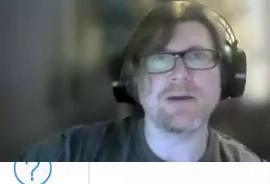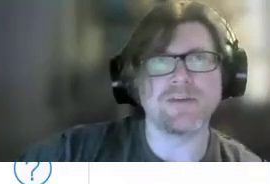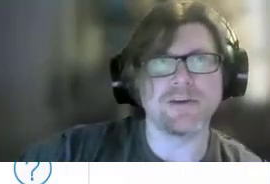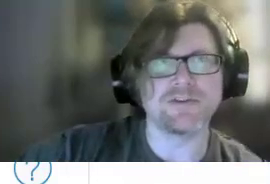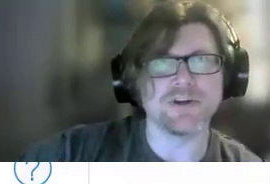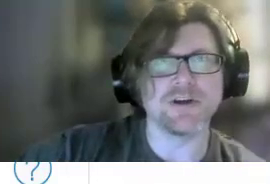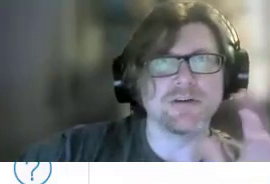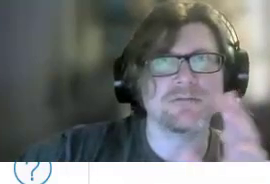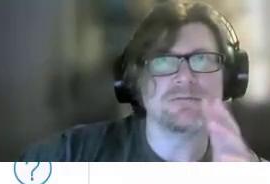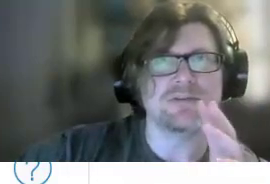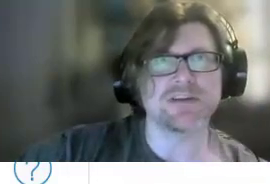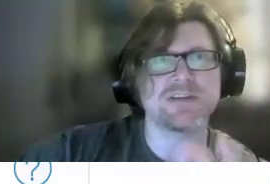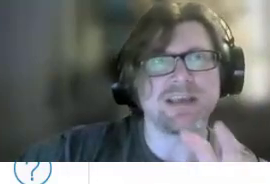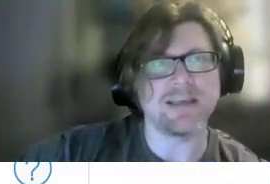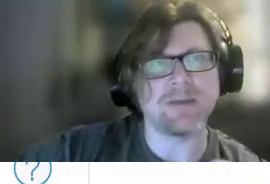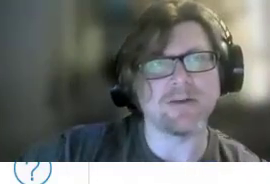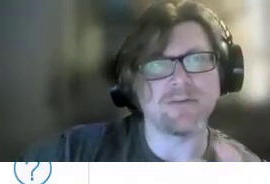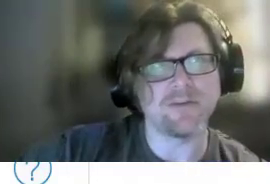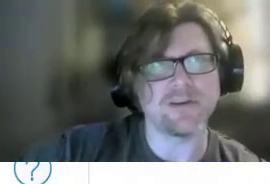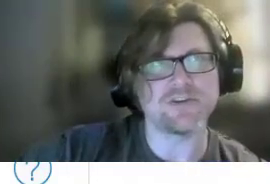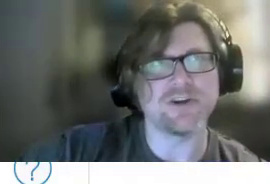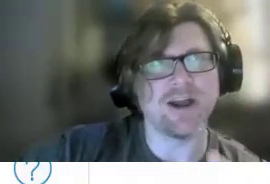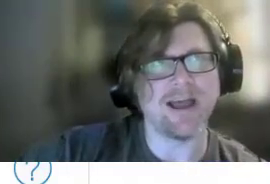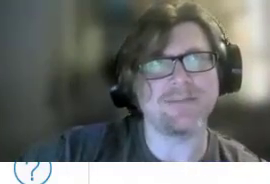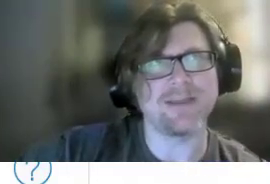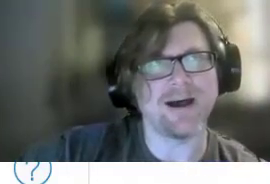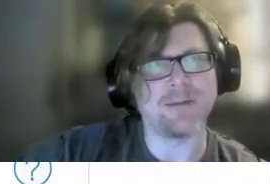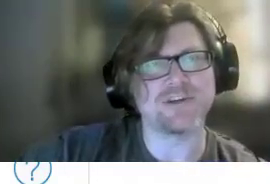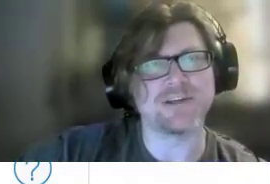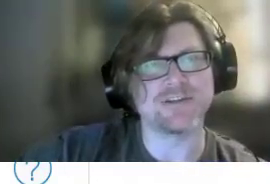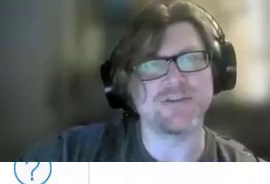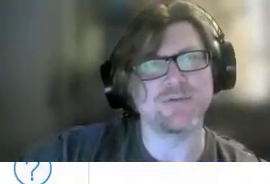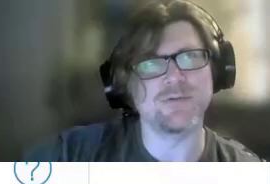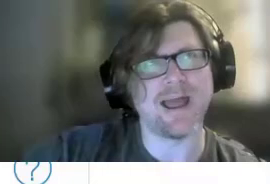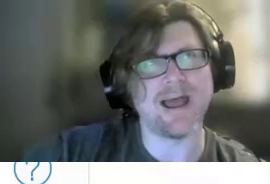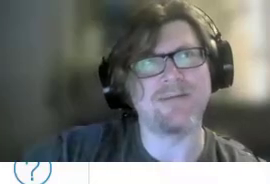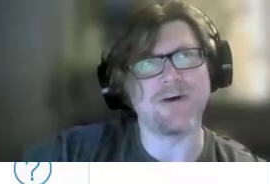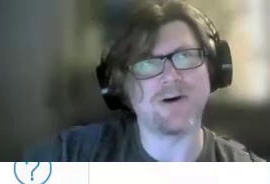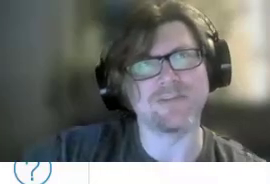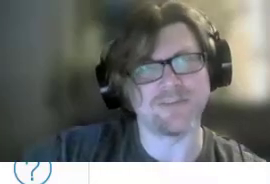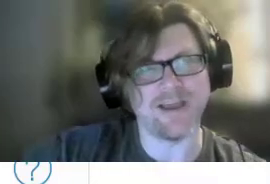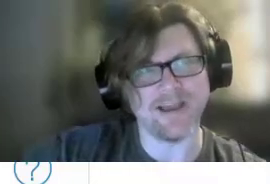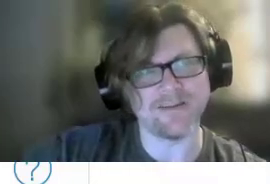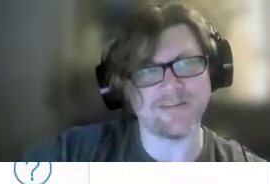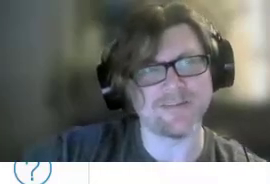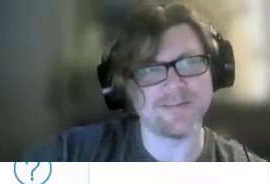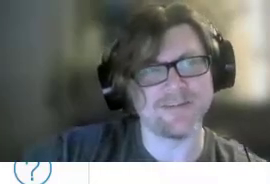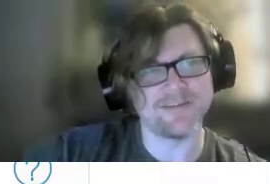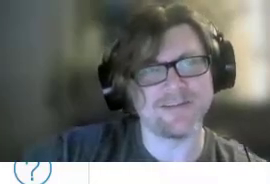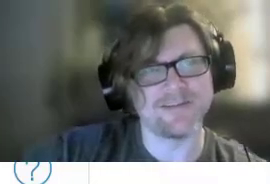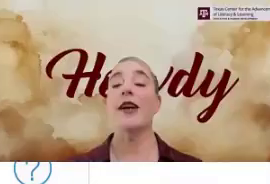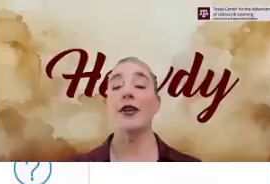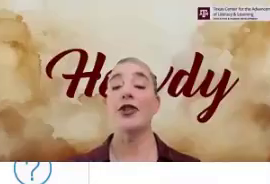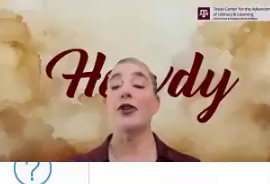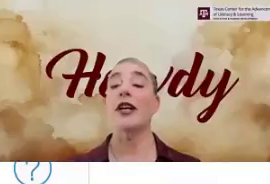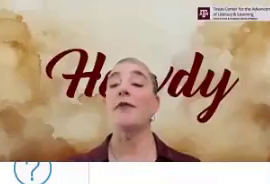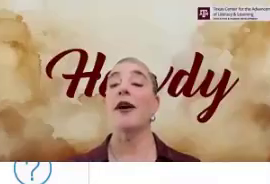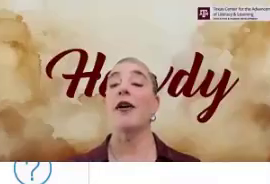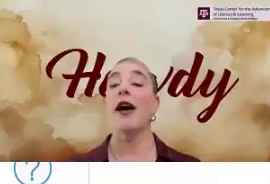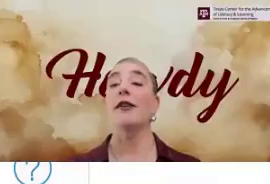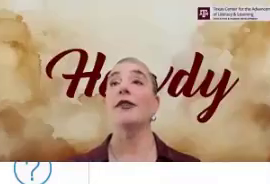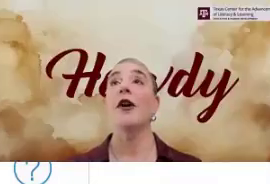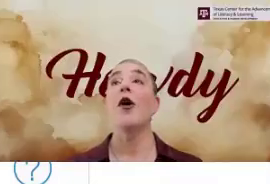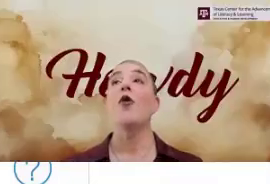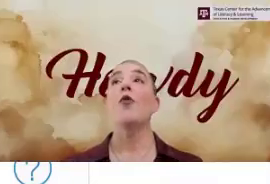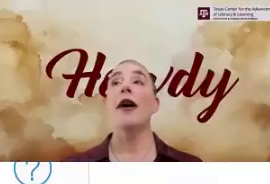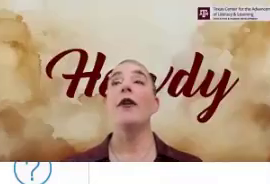your email signature, does the email signature have the option to have alt text? It does. Your